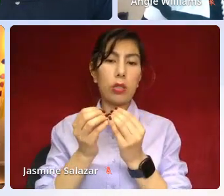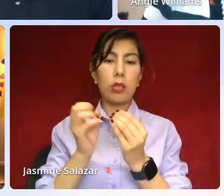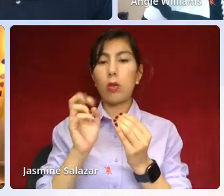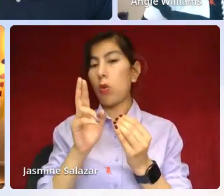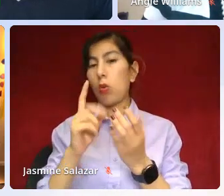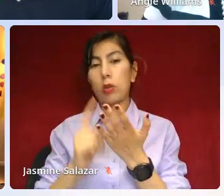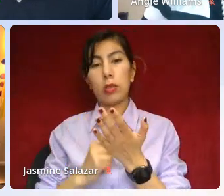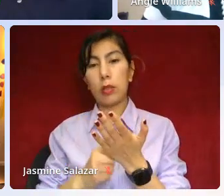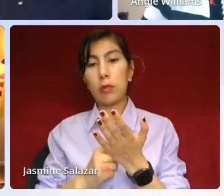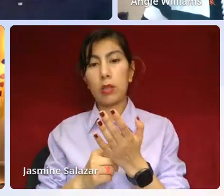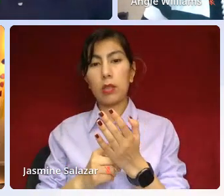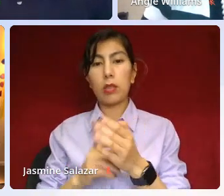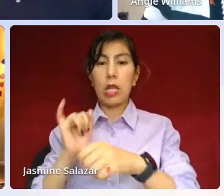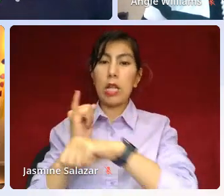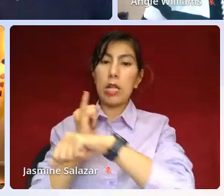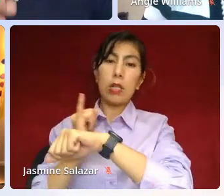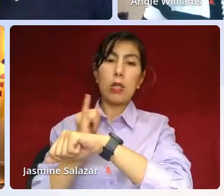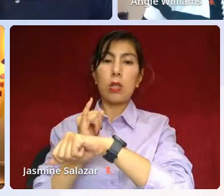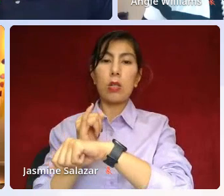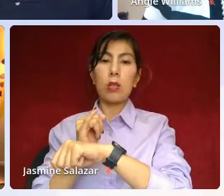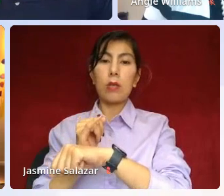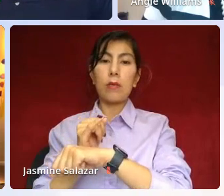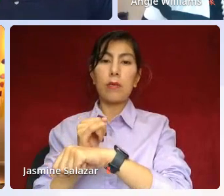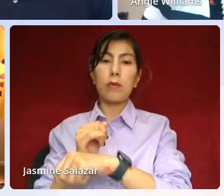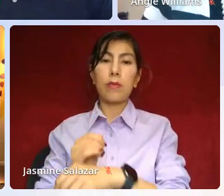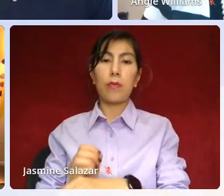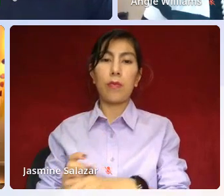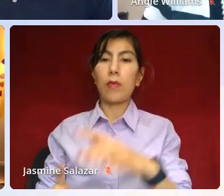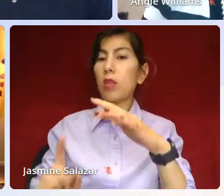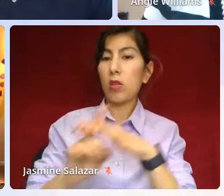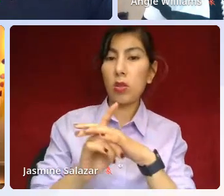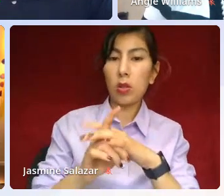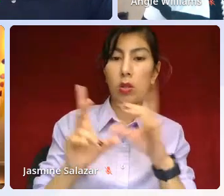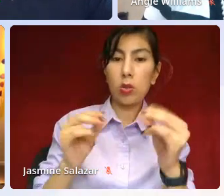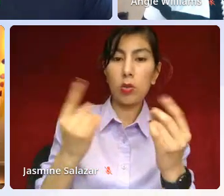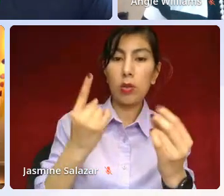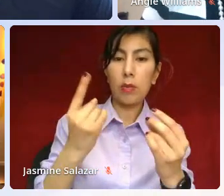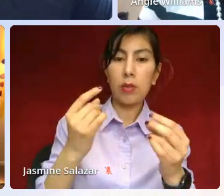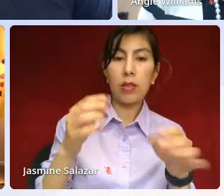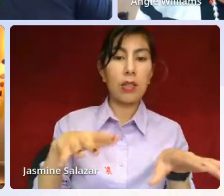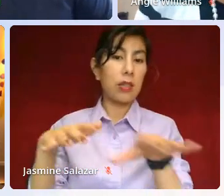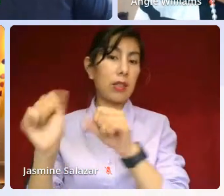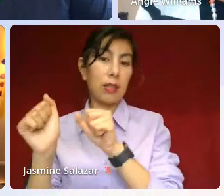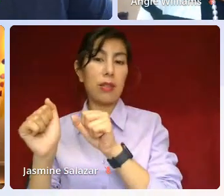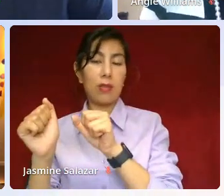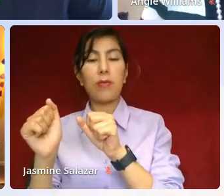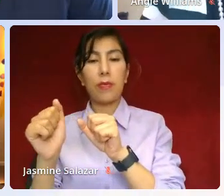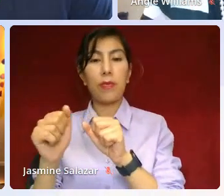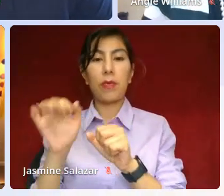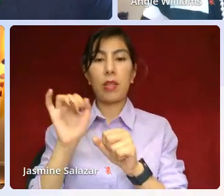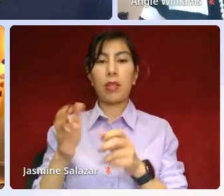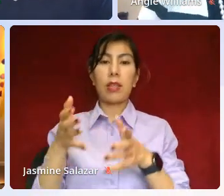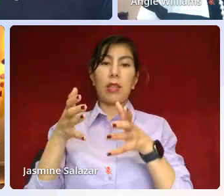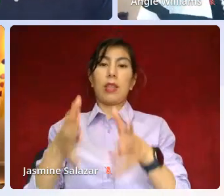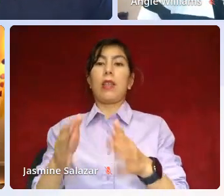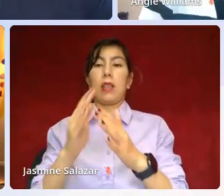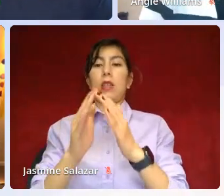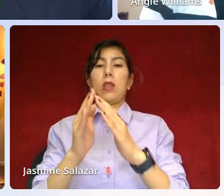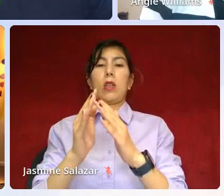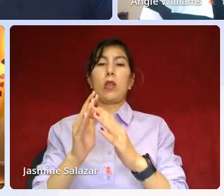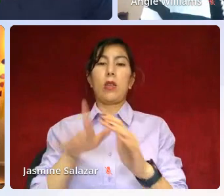sometimes institutions parachute in, do some stuff and parachute out. and that leaves the community